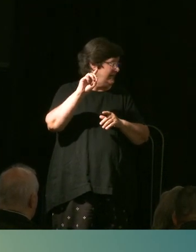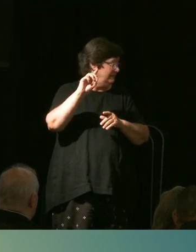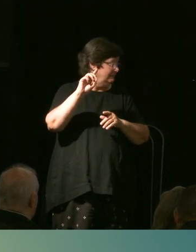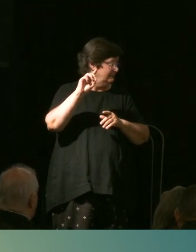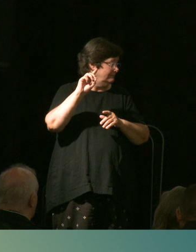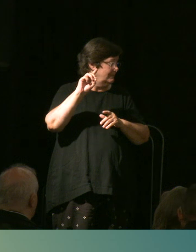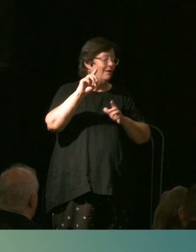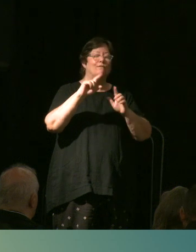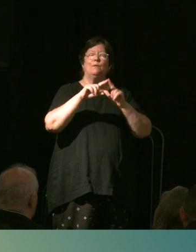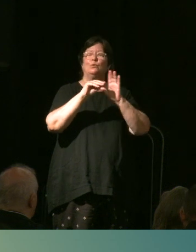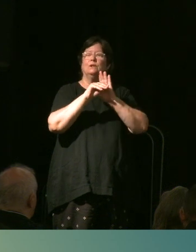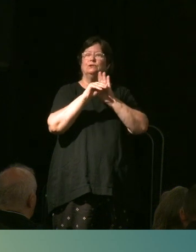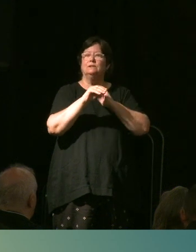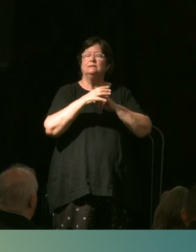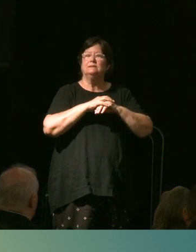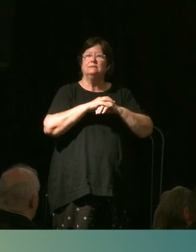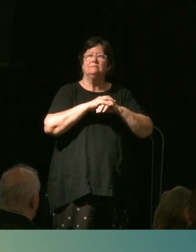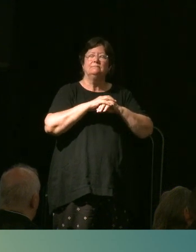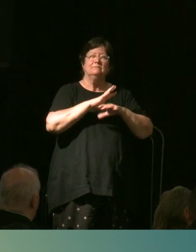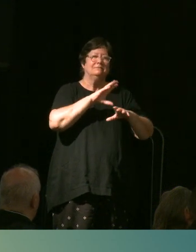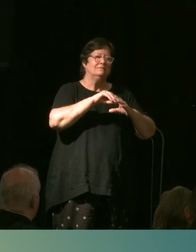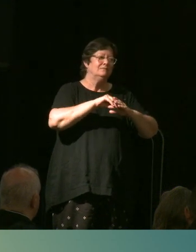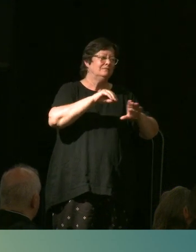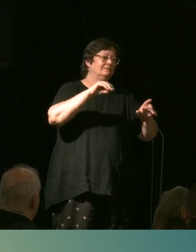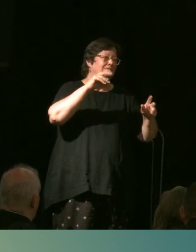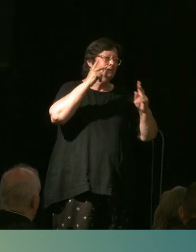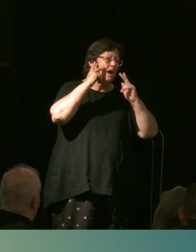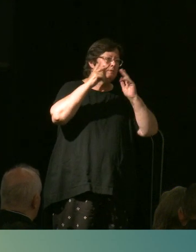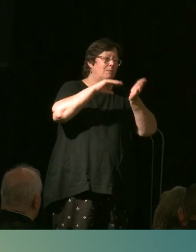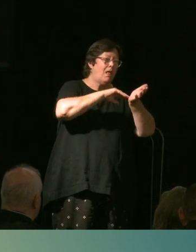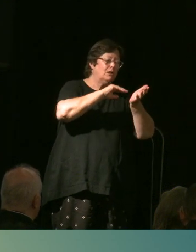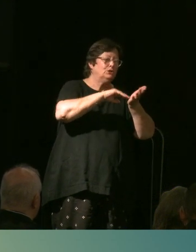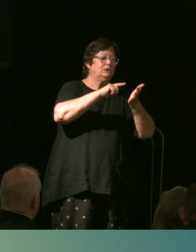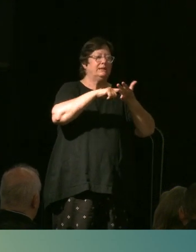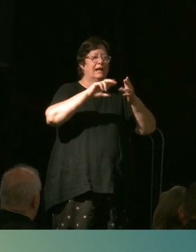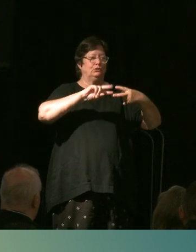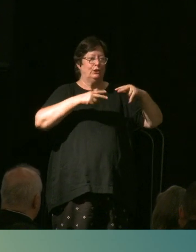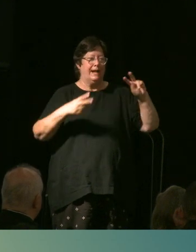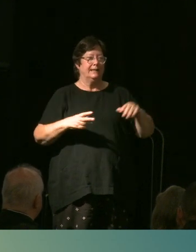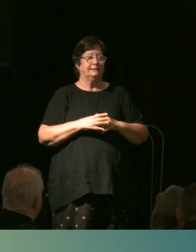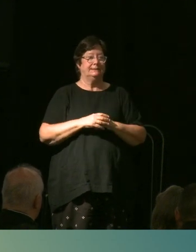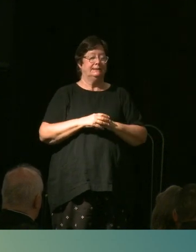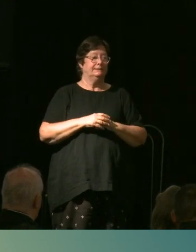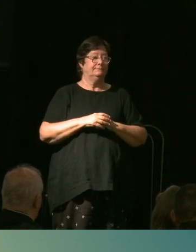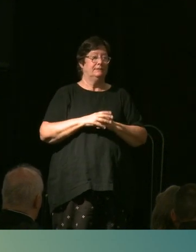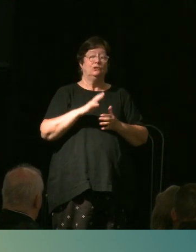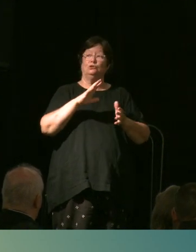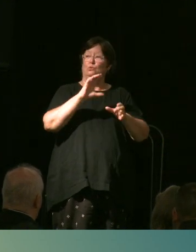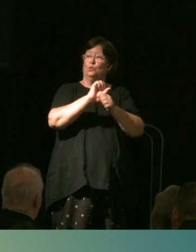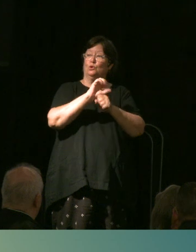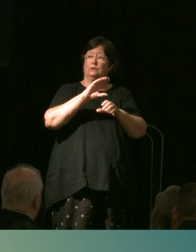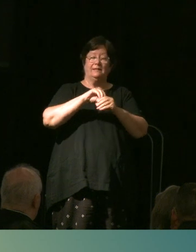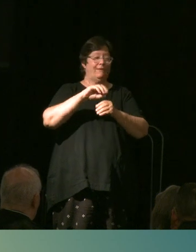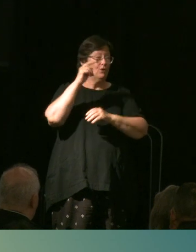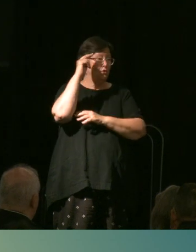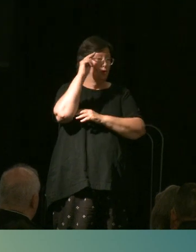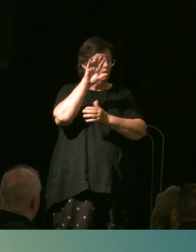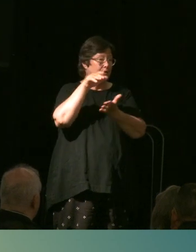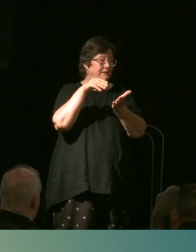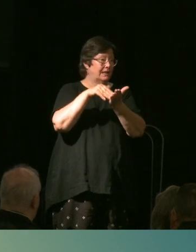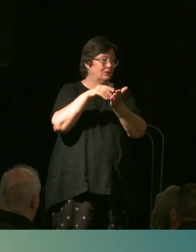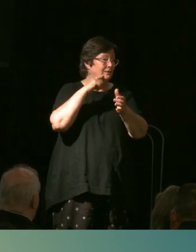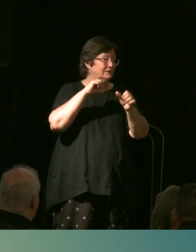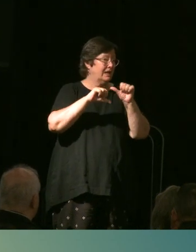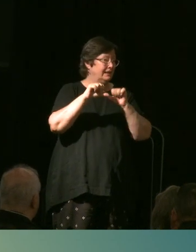biocommunications, ophthalmology, and genetics, and is a member of the Neuroscience Center of Excellence at the LSU Health in